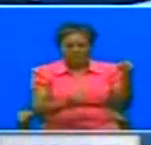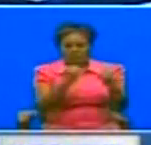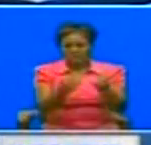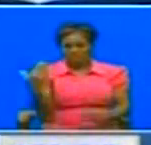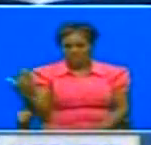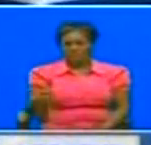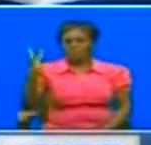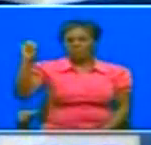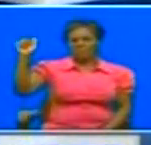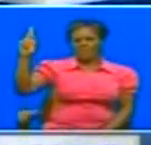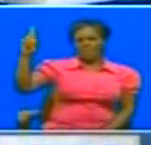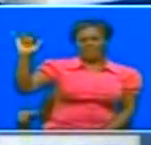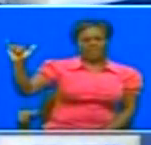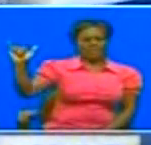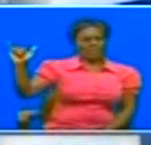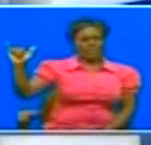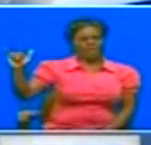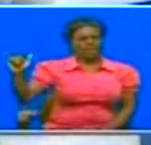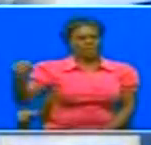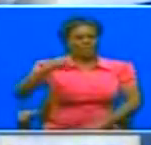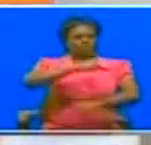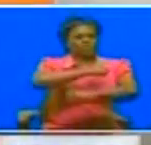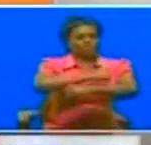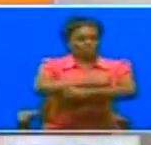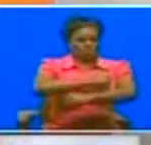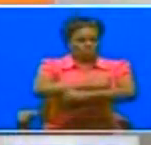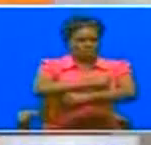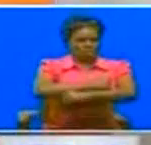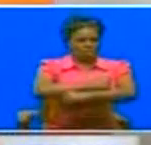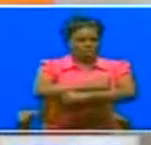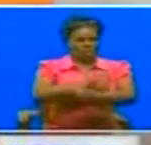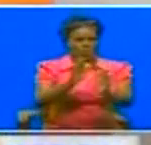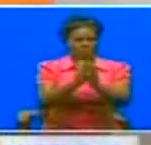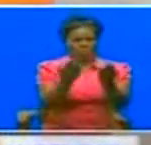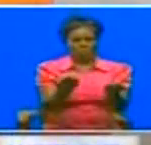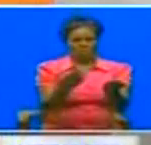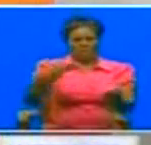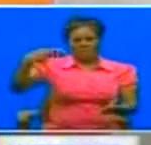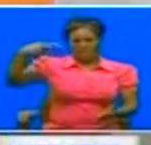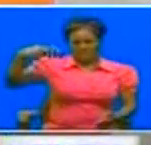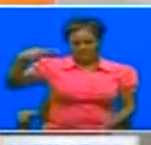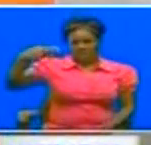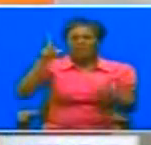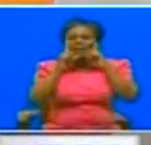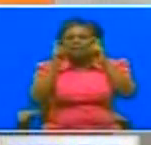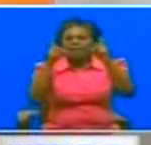Yes. Yes. In the schools, in one of the textbooks, it says AIDS kills, I